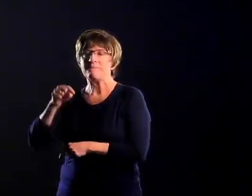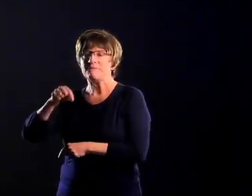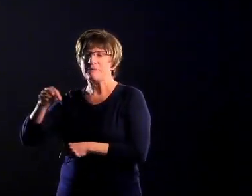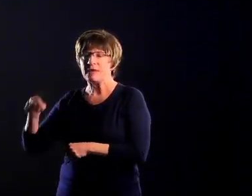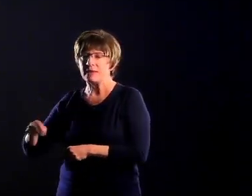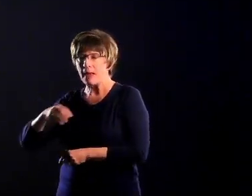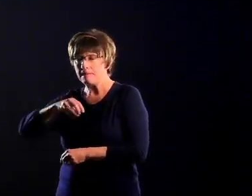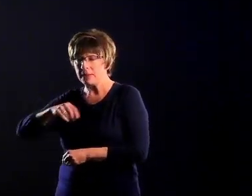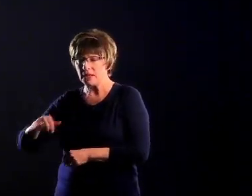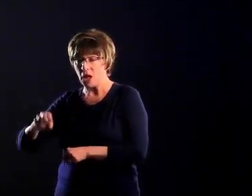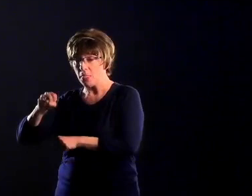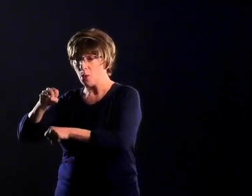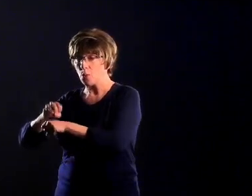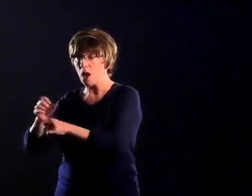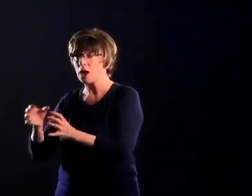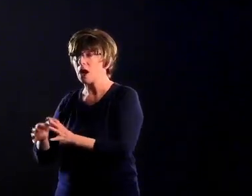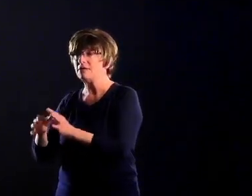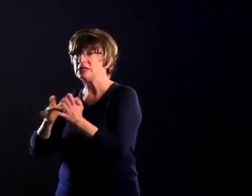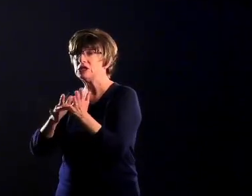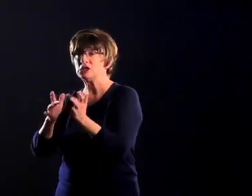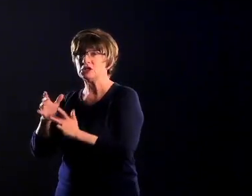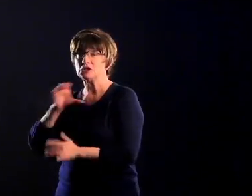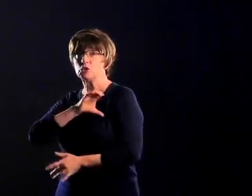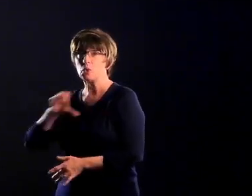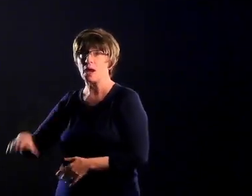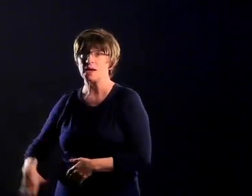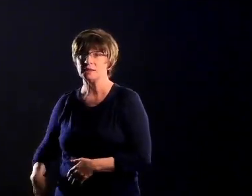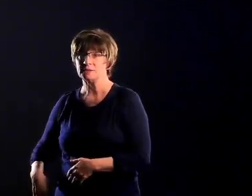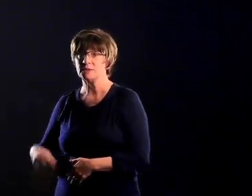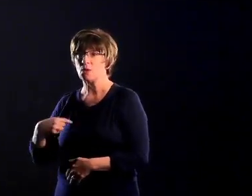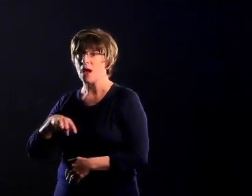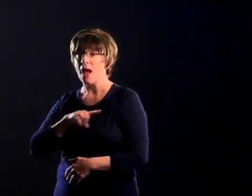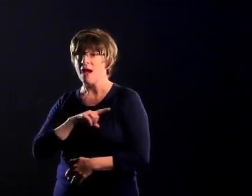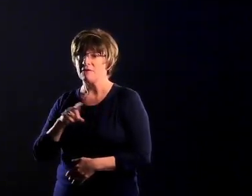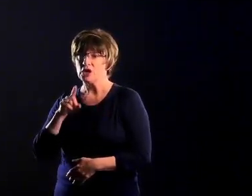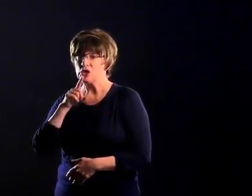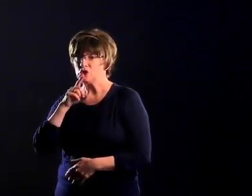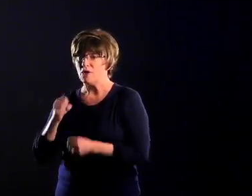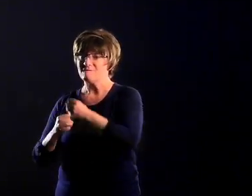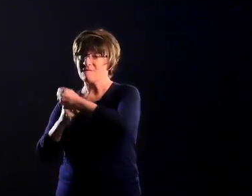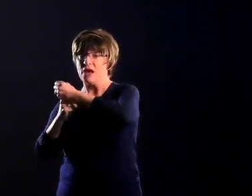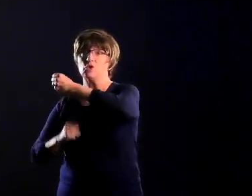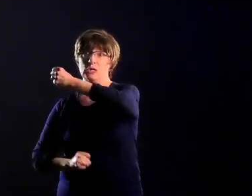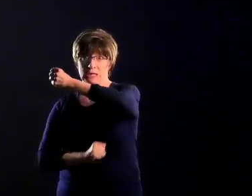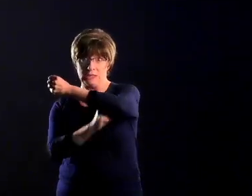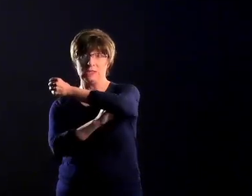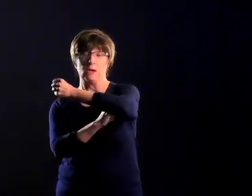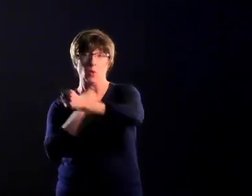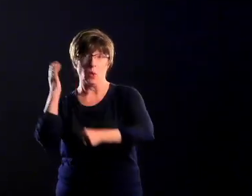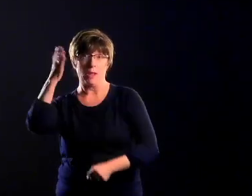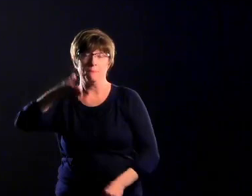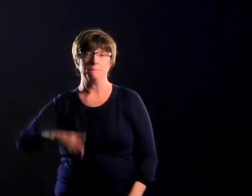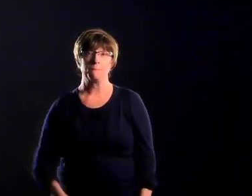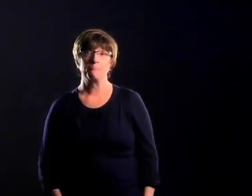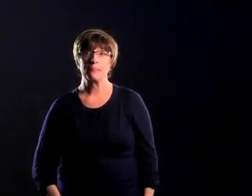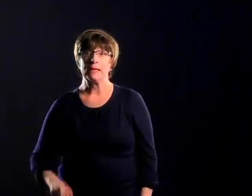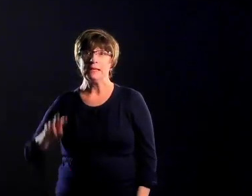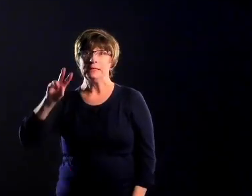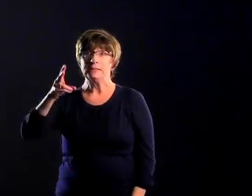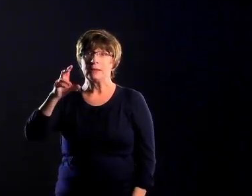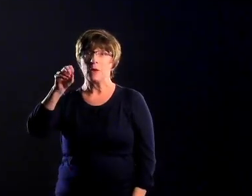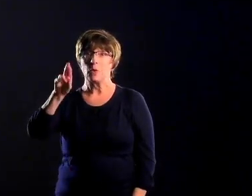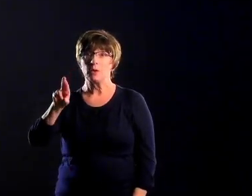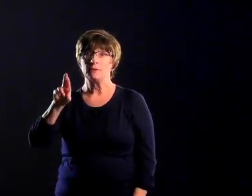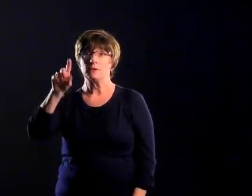the rock of Jesus Christ, because then we will have a sure foundation. 2 Corinthians 1:20 says,